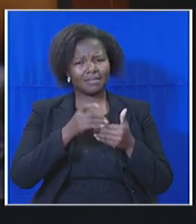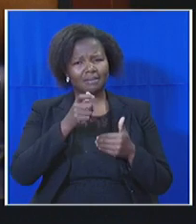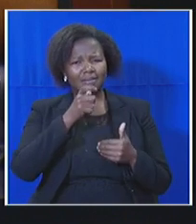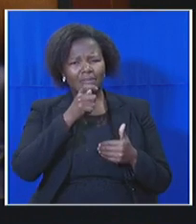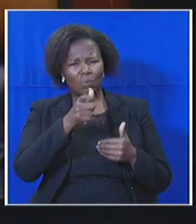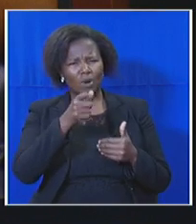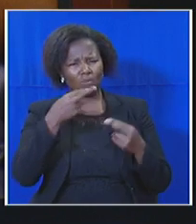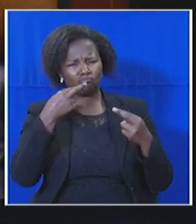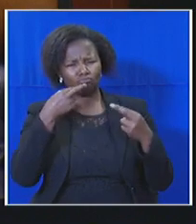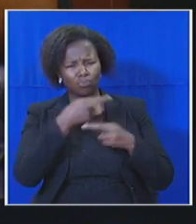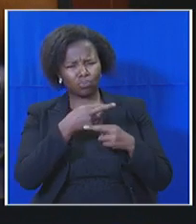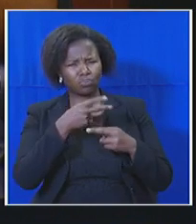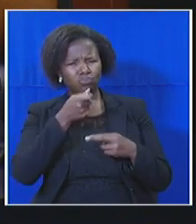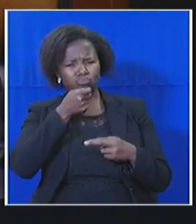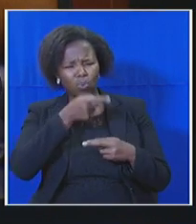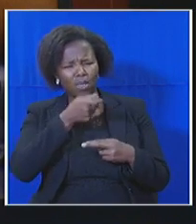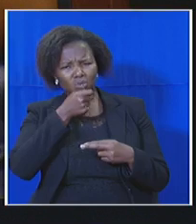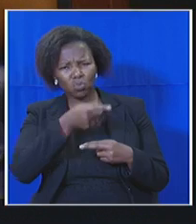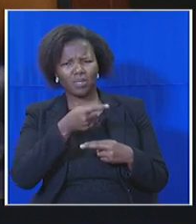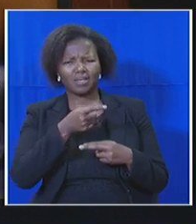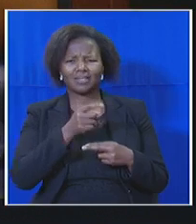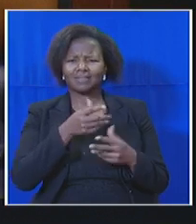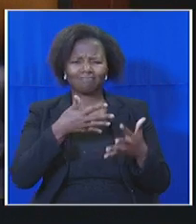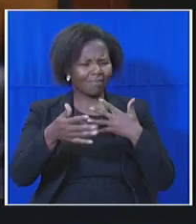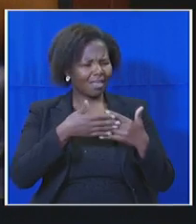from wherever part of the House it comes from,